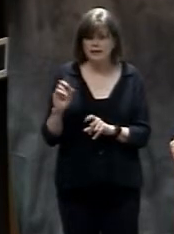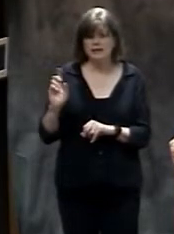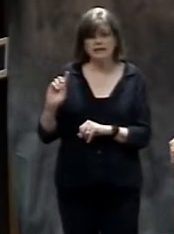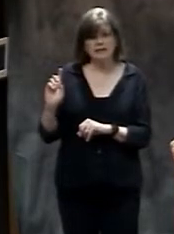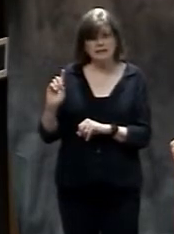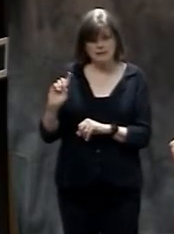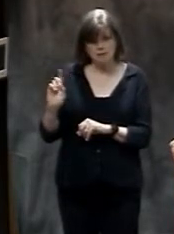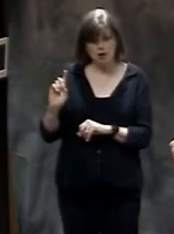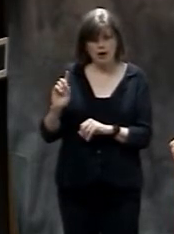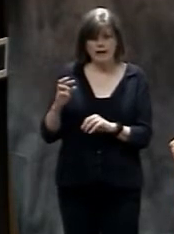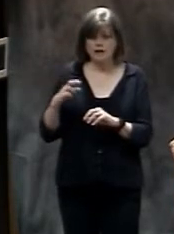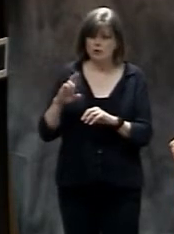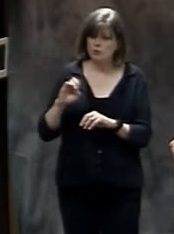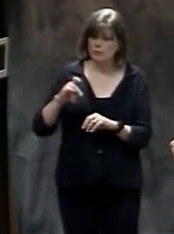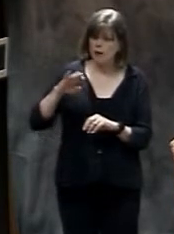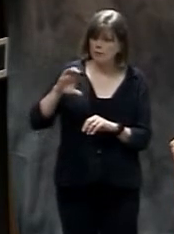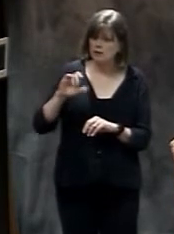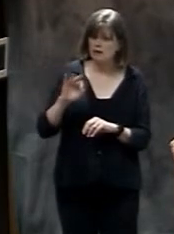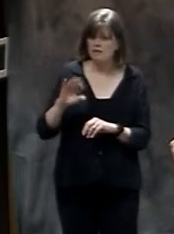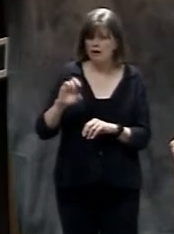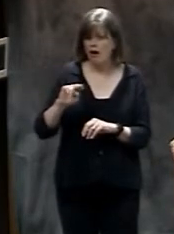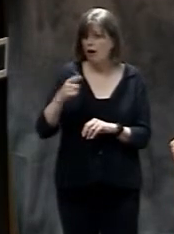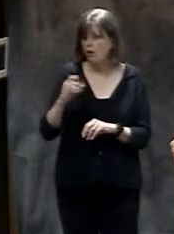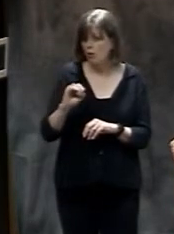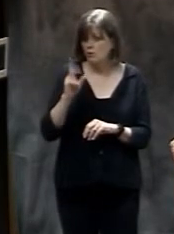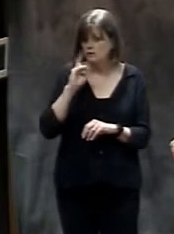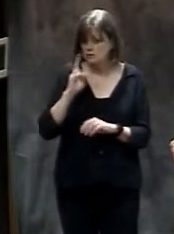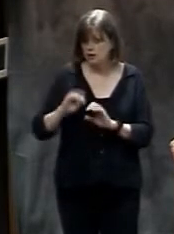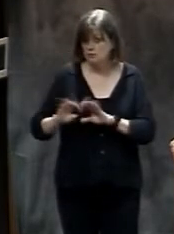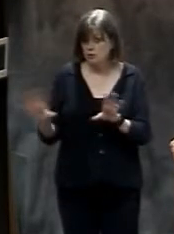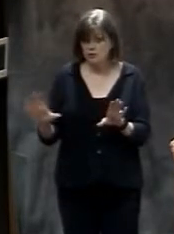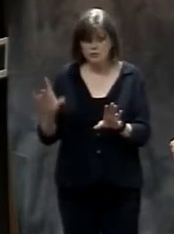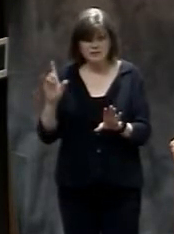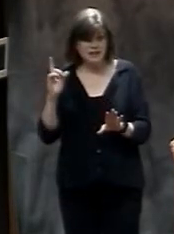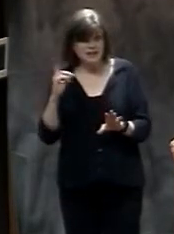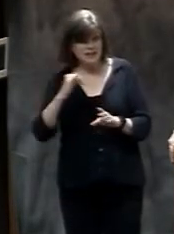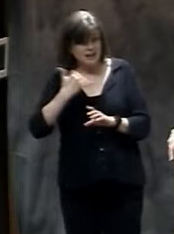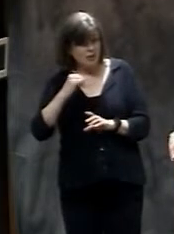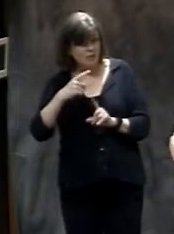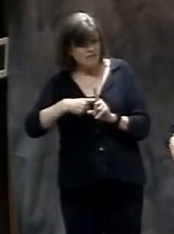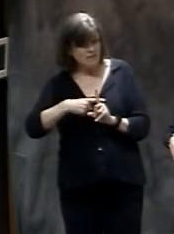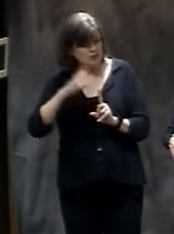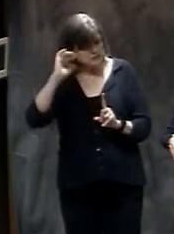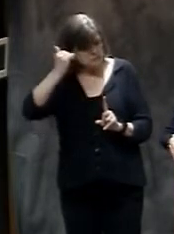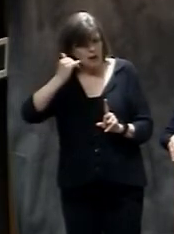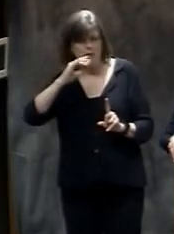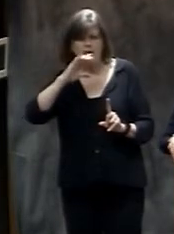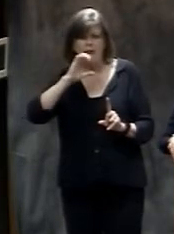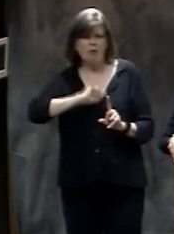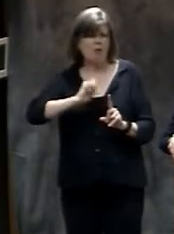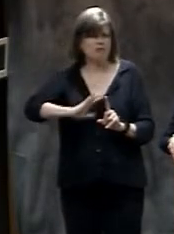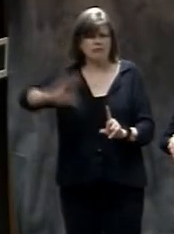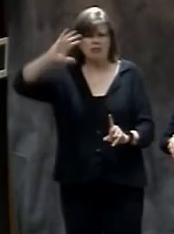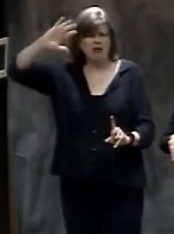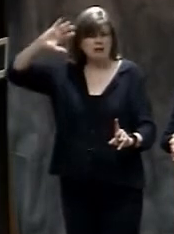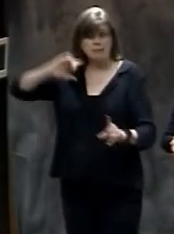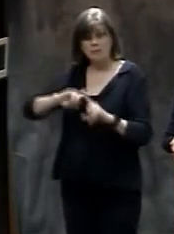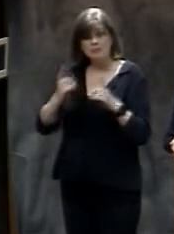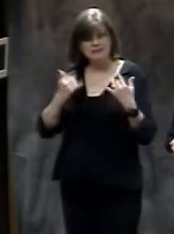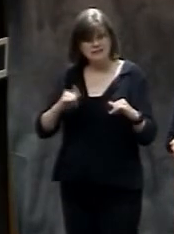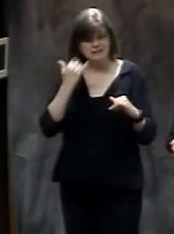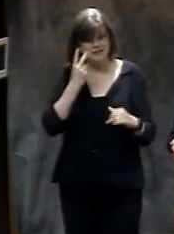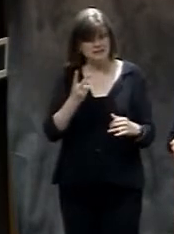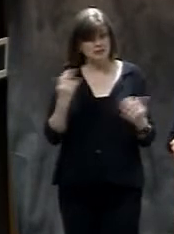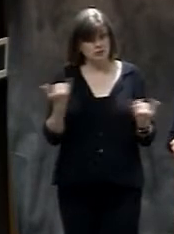is something that sounds like it's from centuries ago, but we're still seeing yellow fever being transmitted. And then the last one here is the